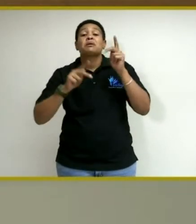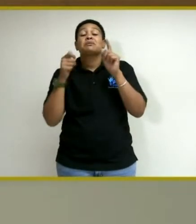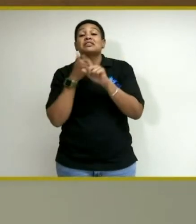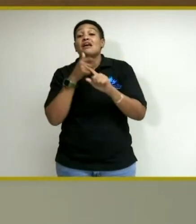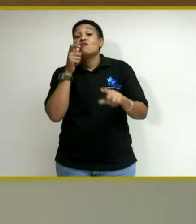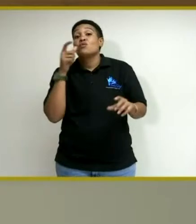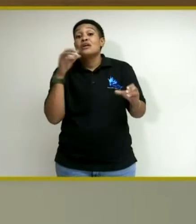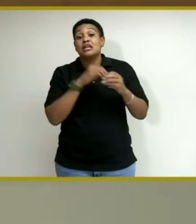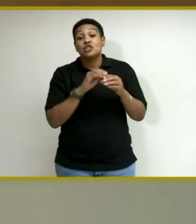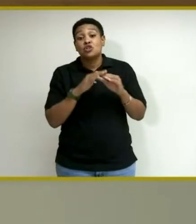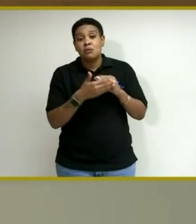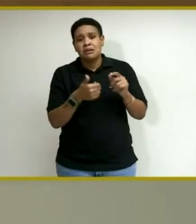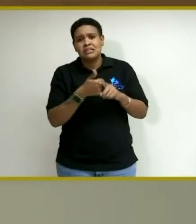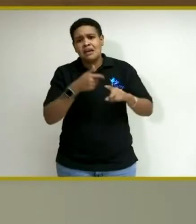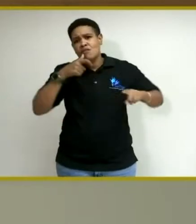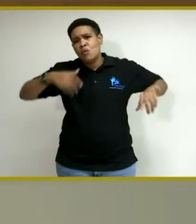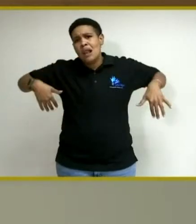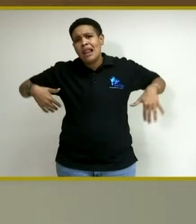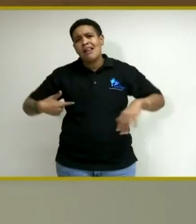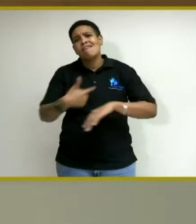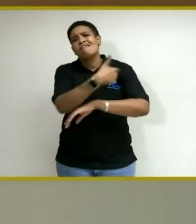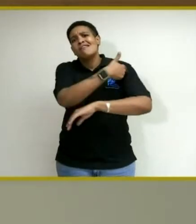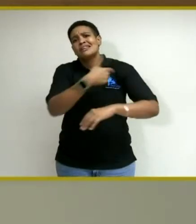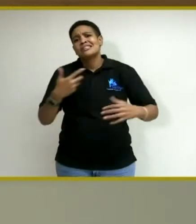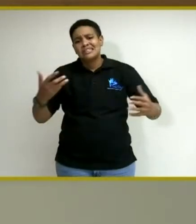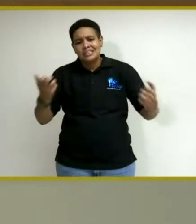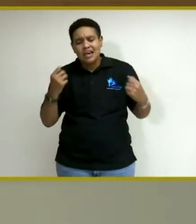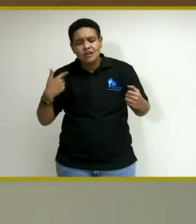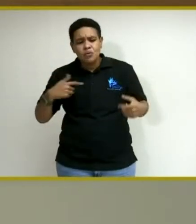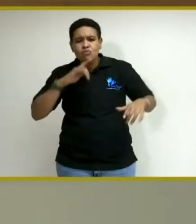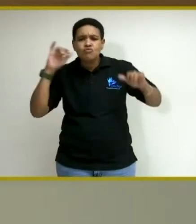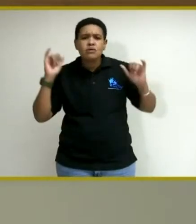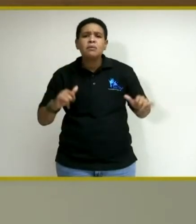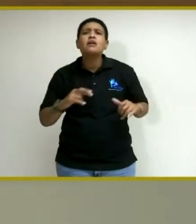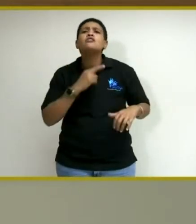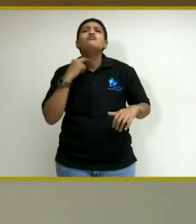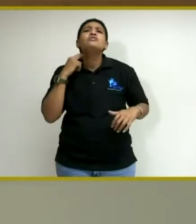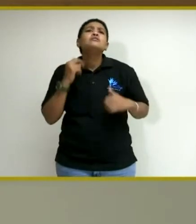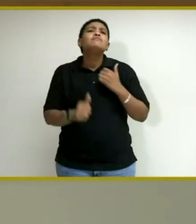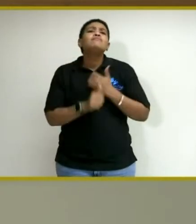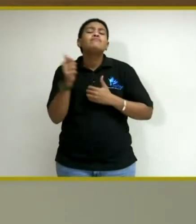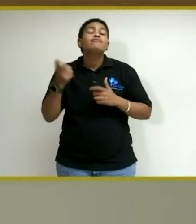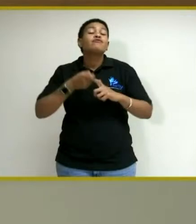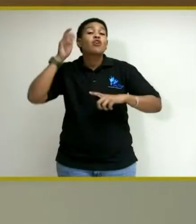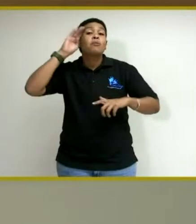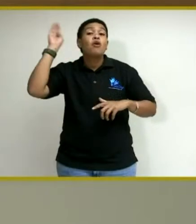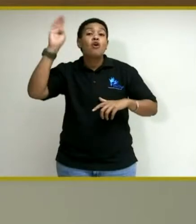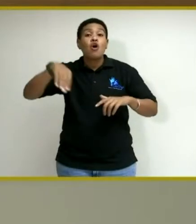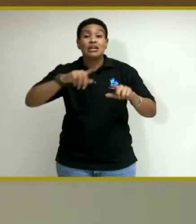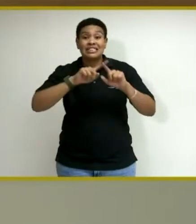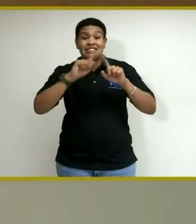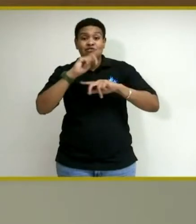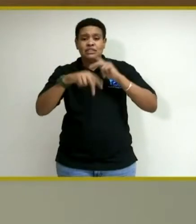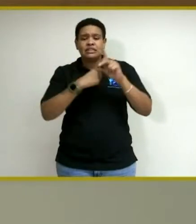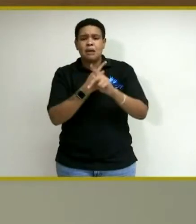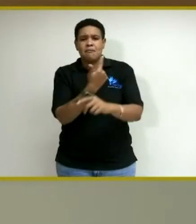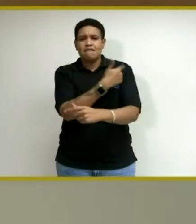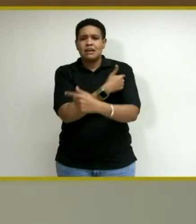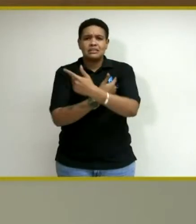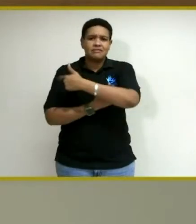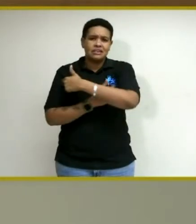in country that are not vaccinated, we remain at risk from all the strains of the